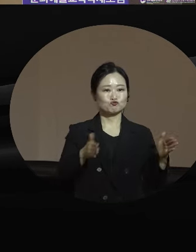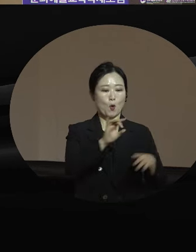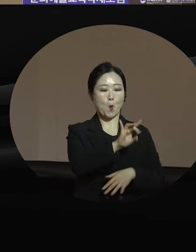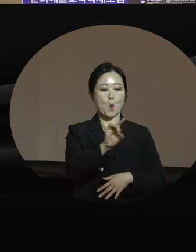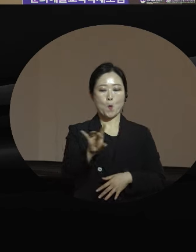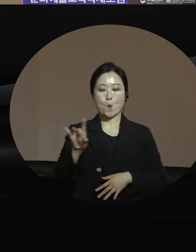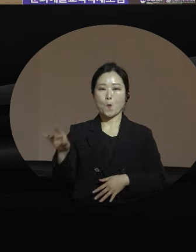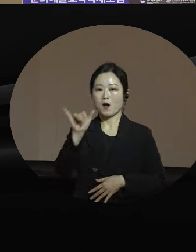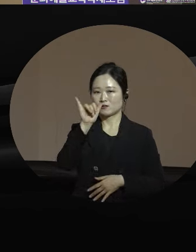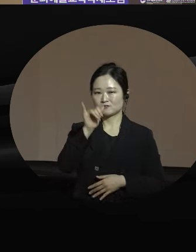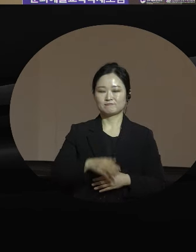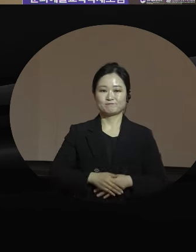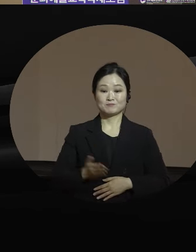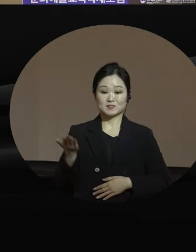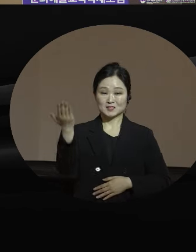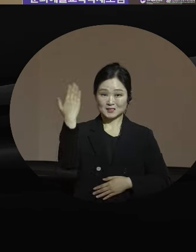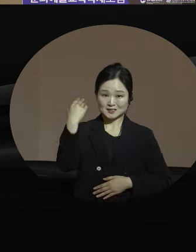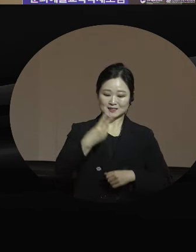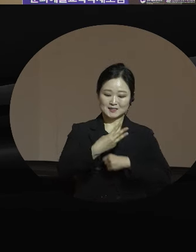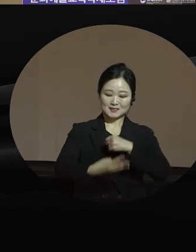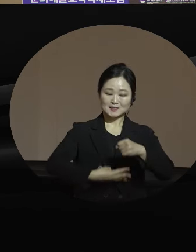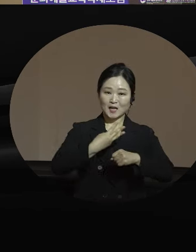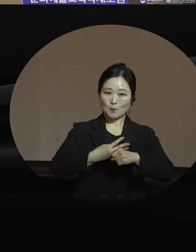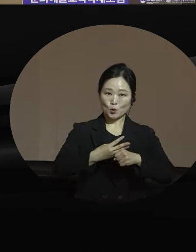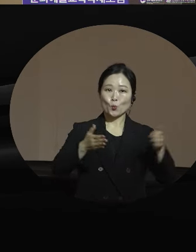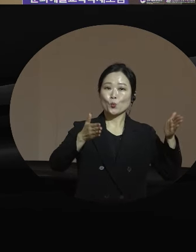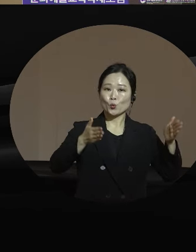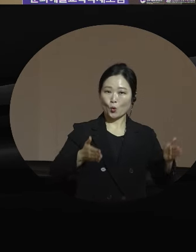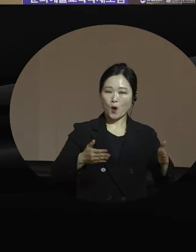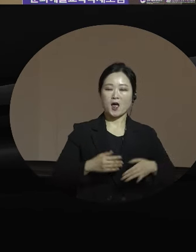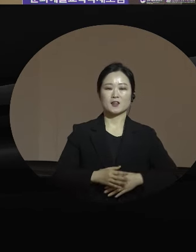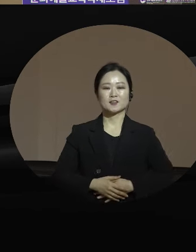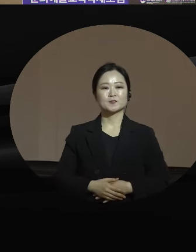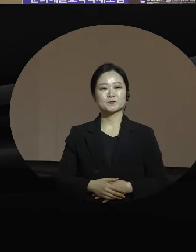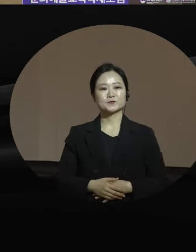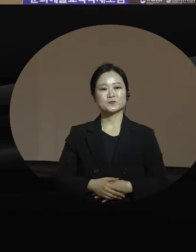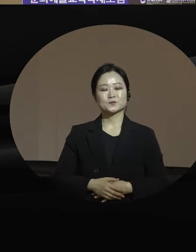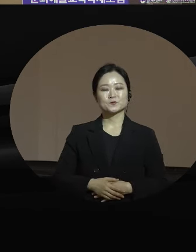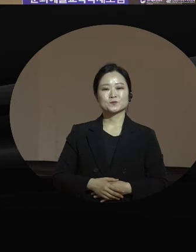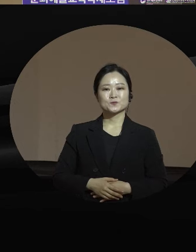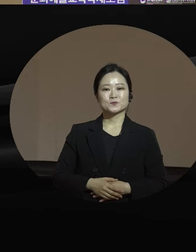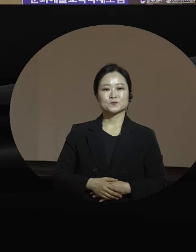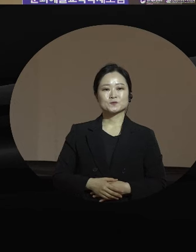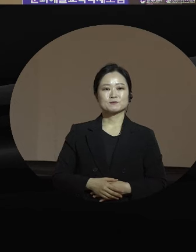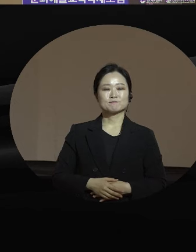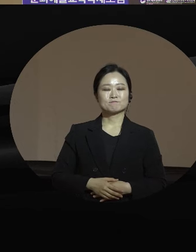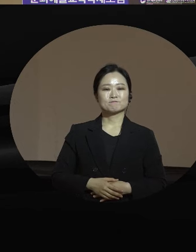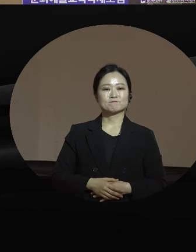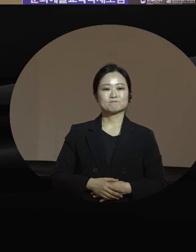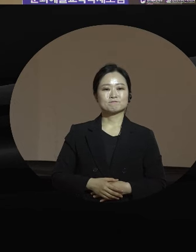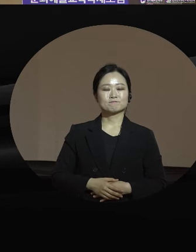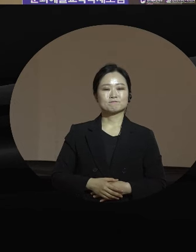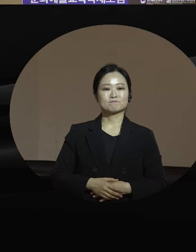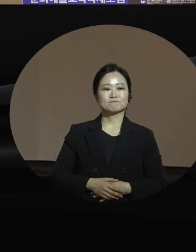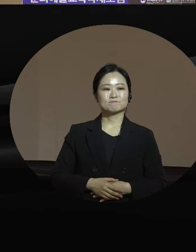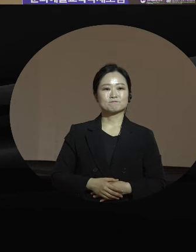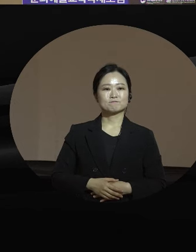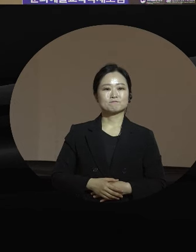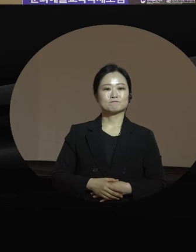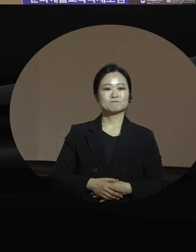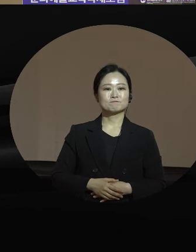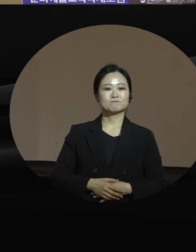3 years. It expanded the art weeks, art fair, and forum, and etc. In this way, the goal